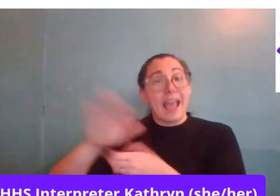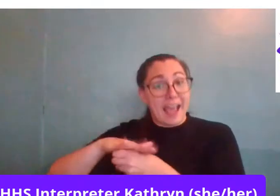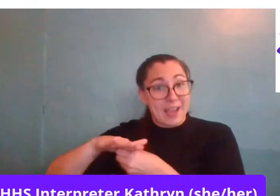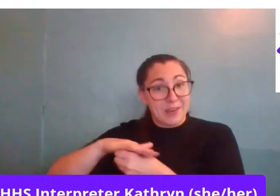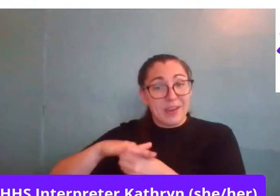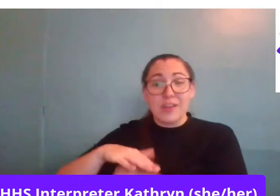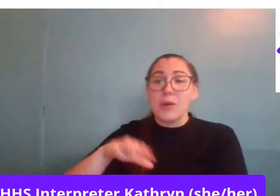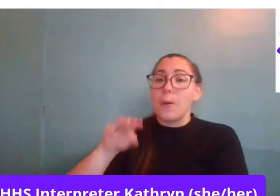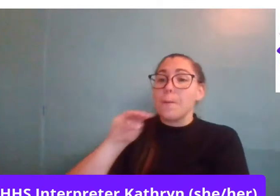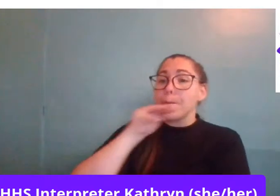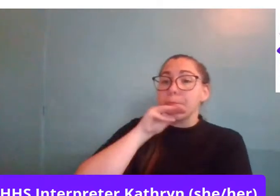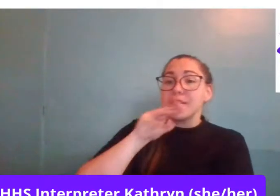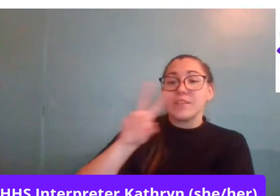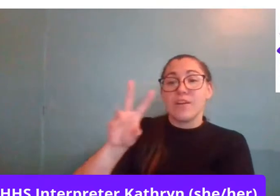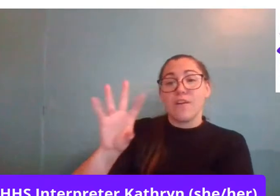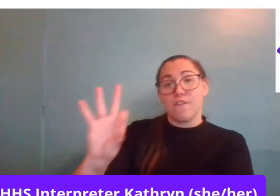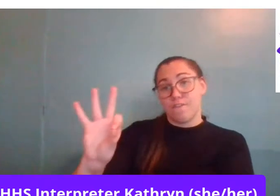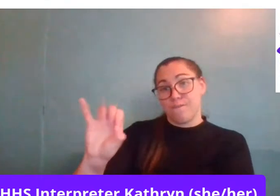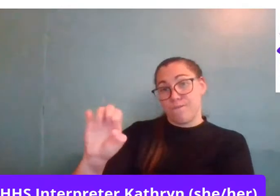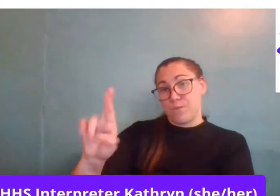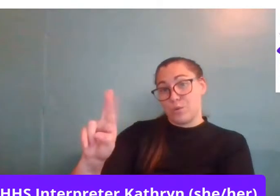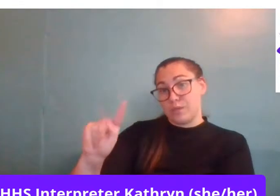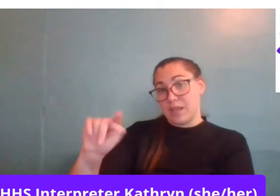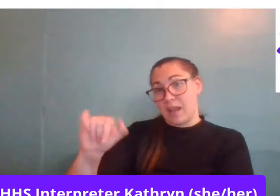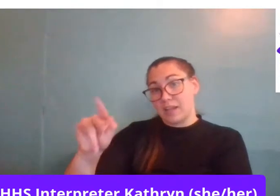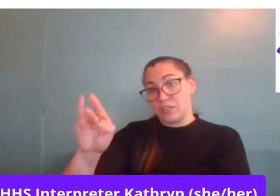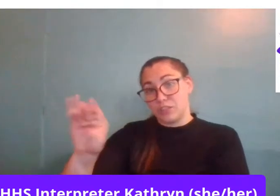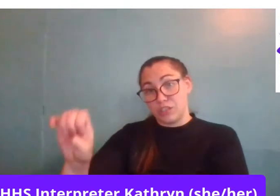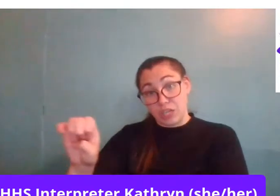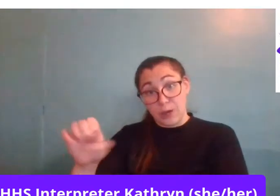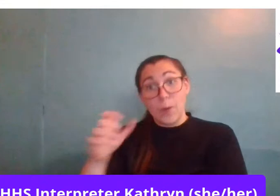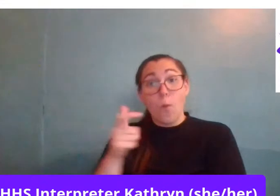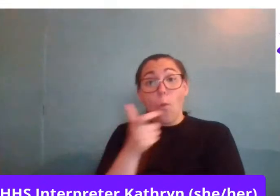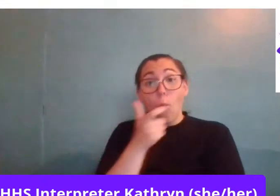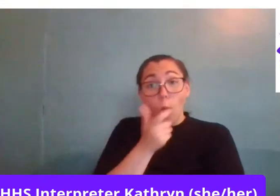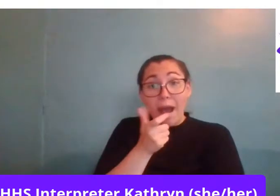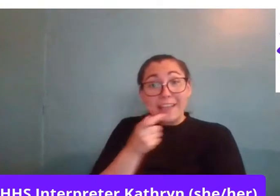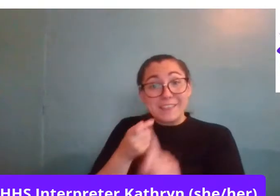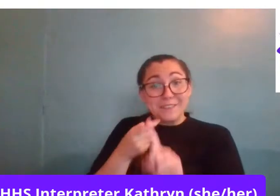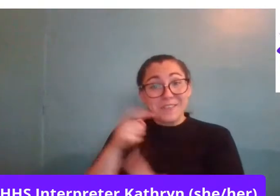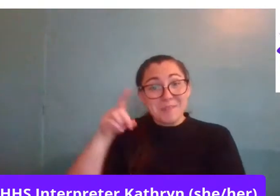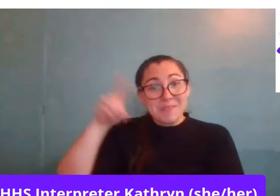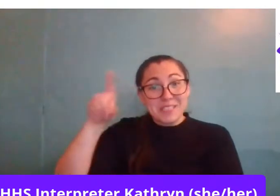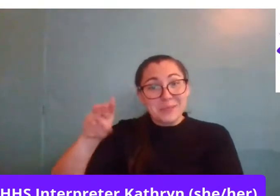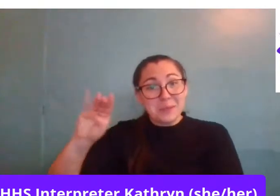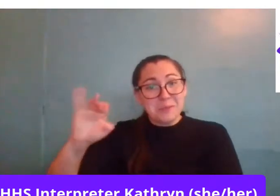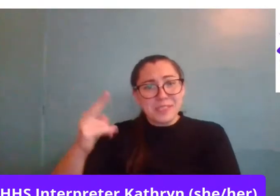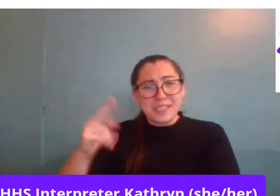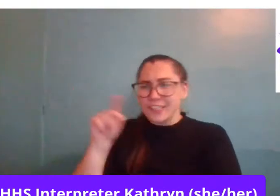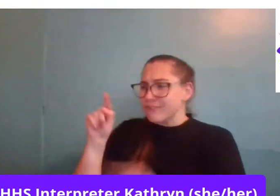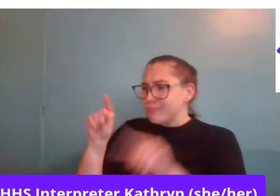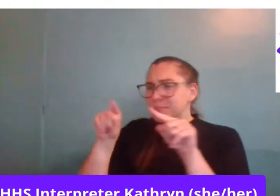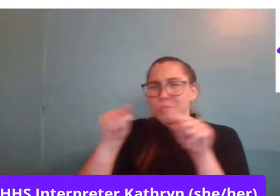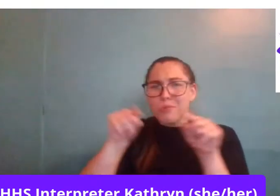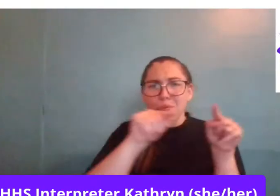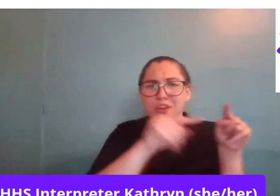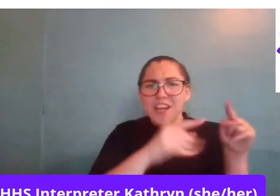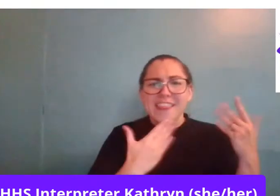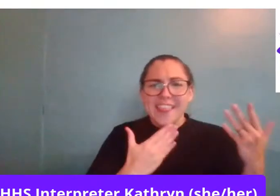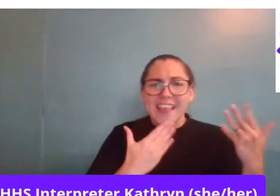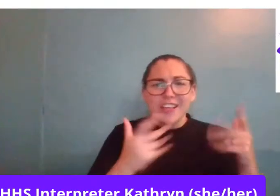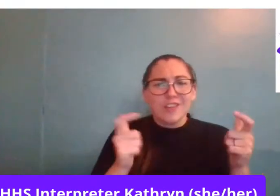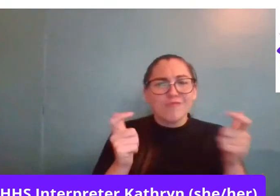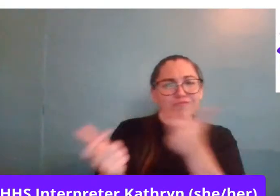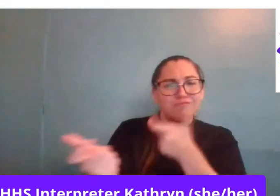who's watching all the way from Detroit, Michigan. So we thank you guys so much. And we had on here